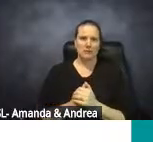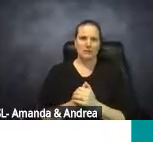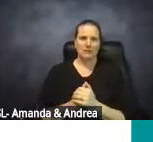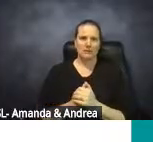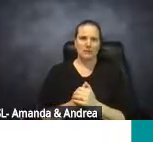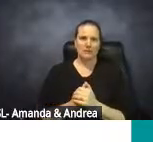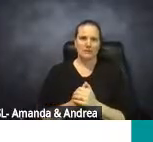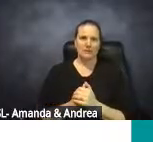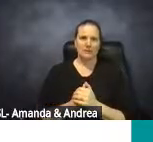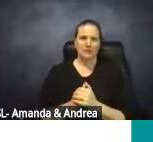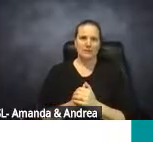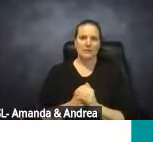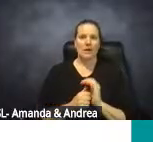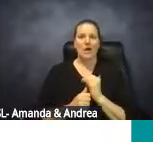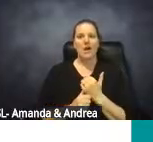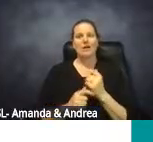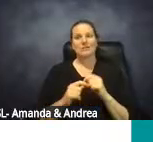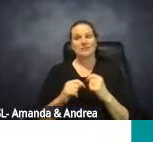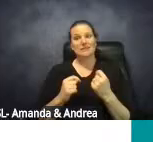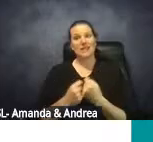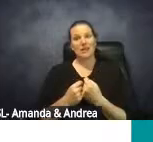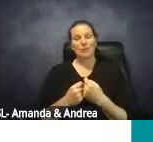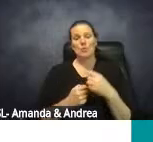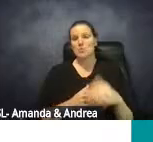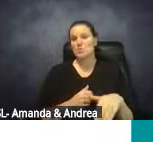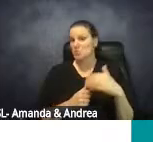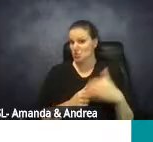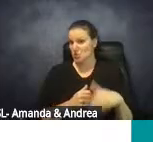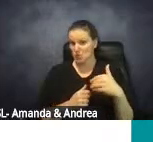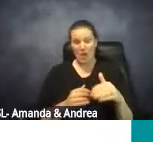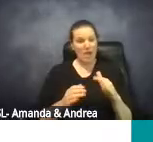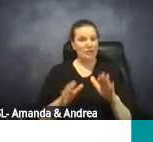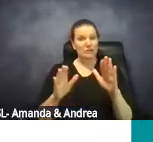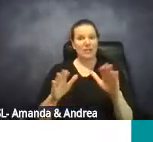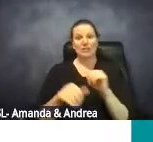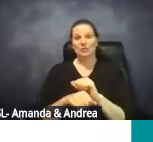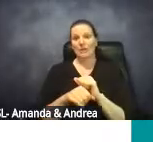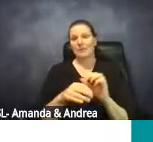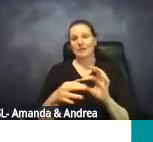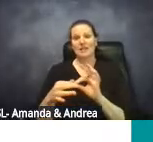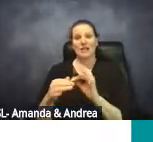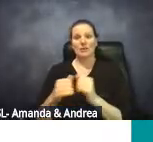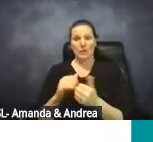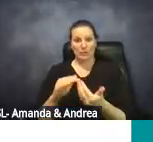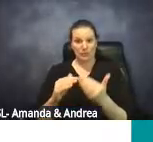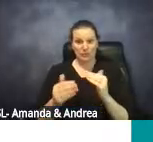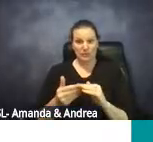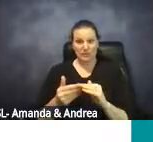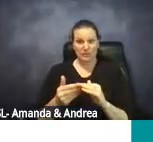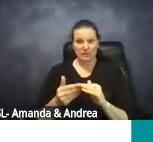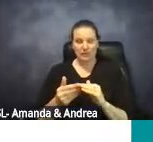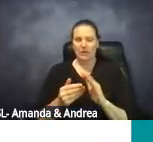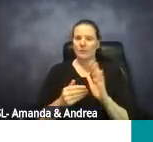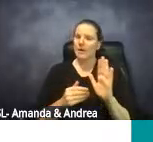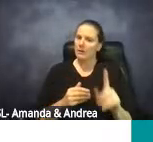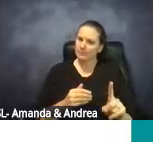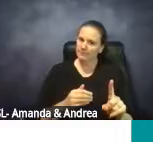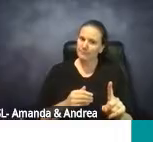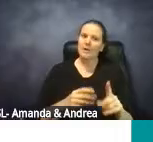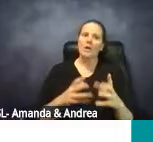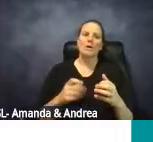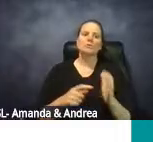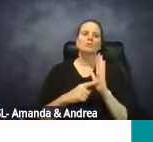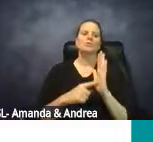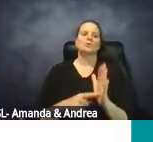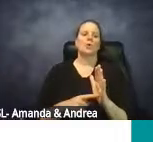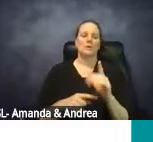team really does an outstanding job connecting with the community, but I wanted to highlight this